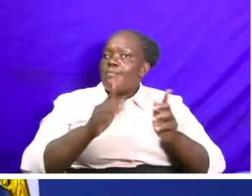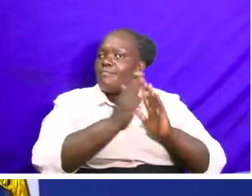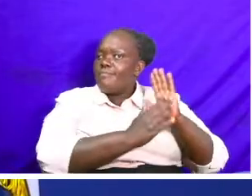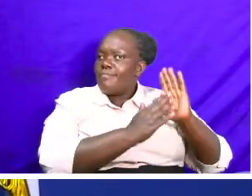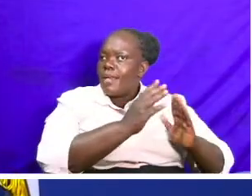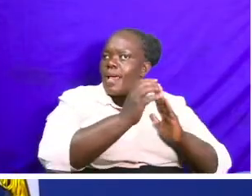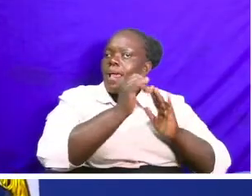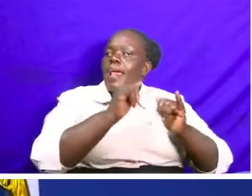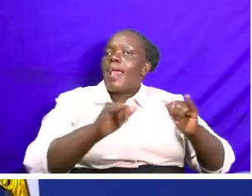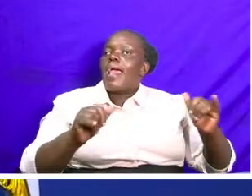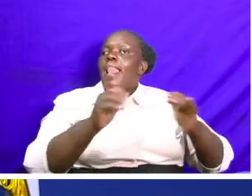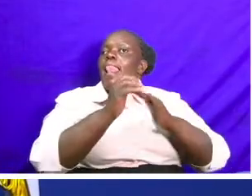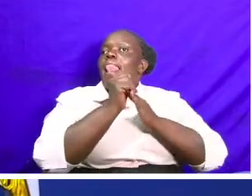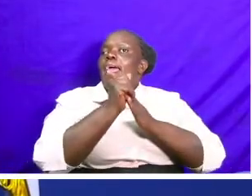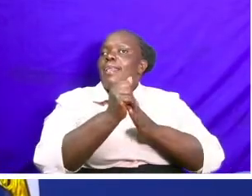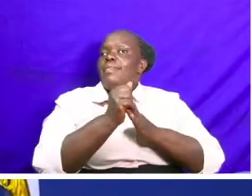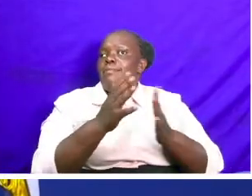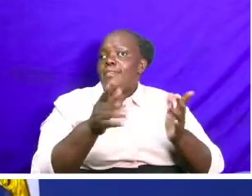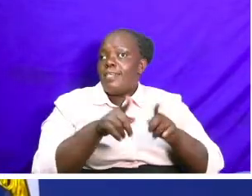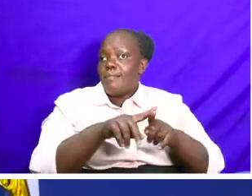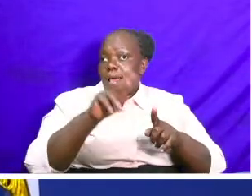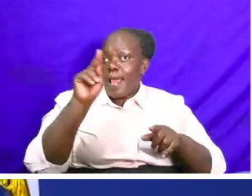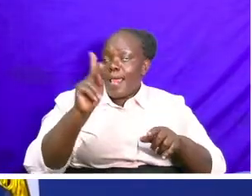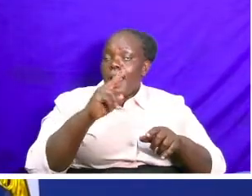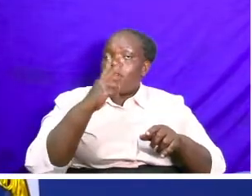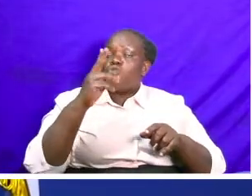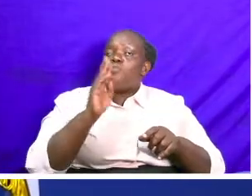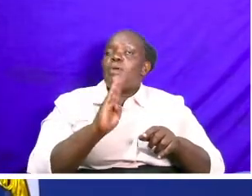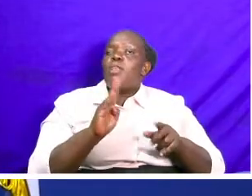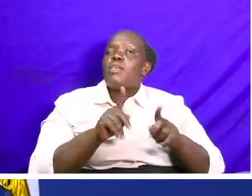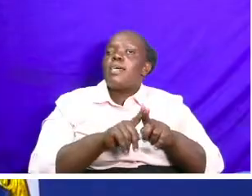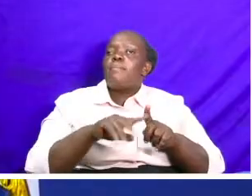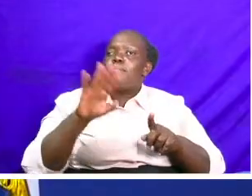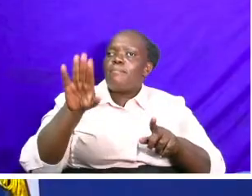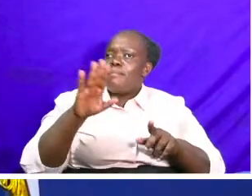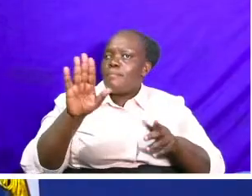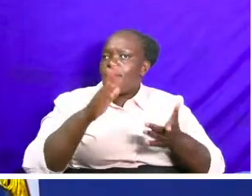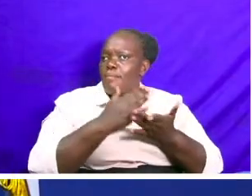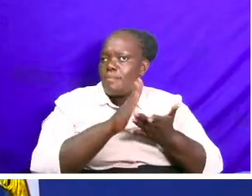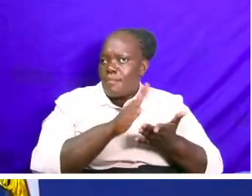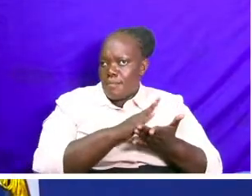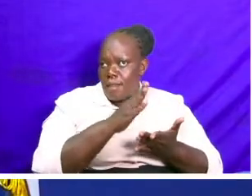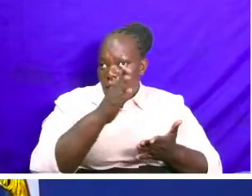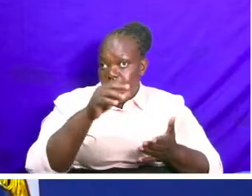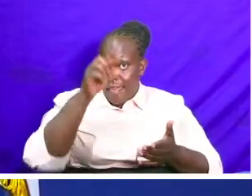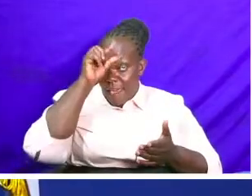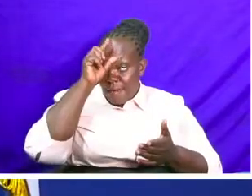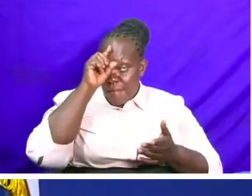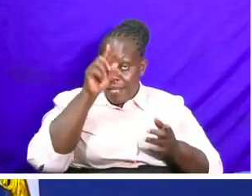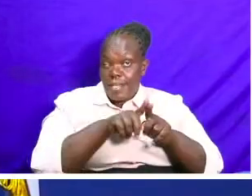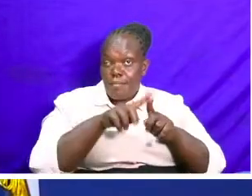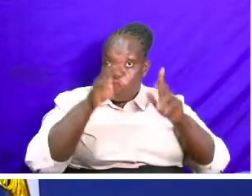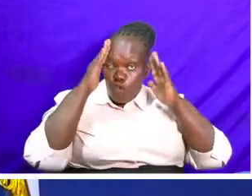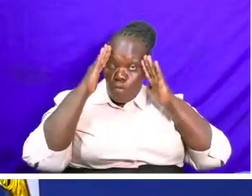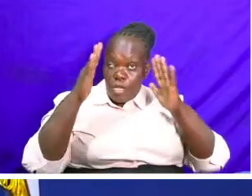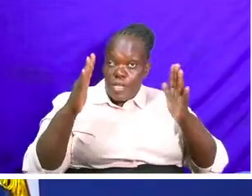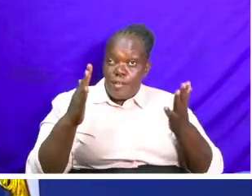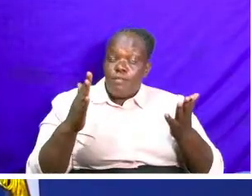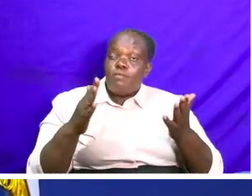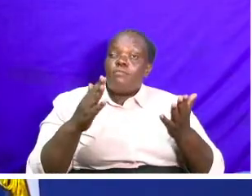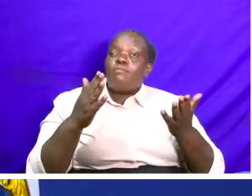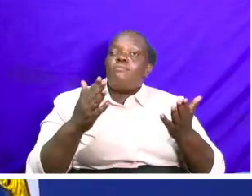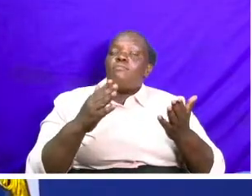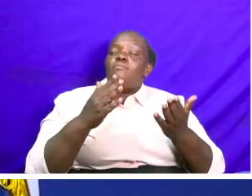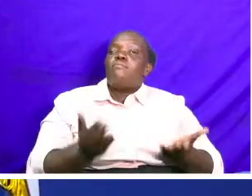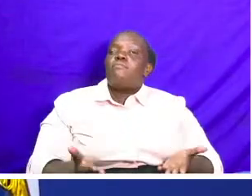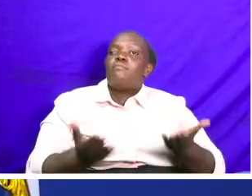Guidelines, and backed by Kenya shillings 2 billion parliamentary allocation, the government is committed to